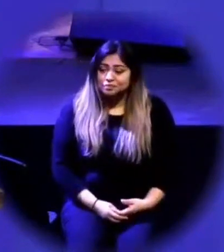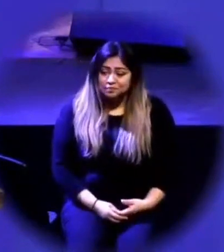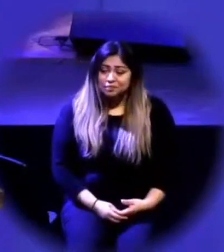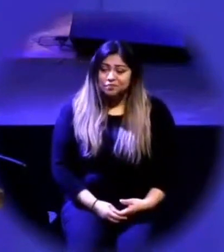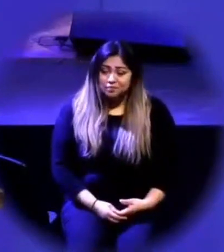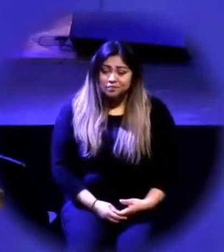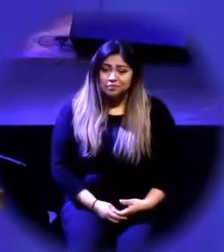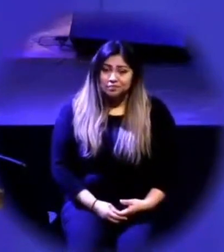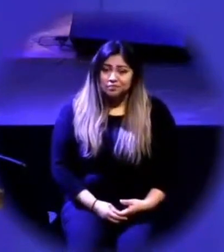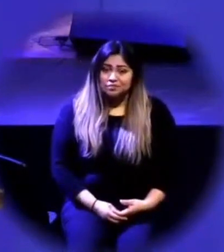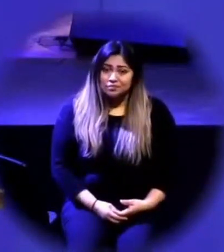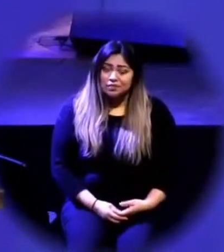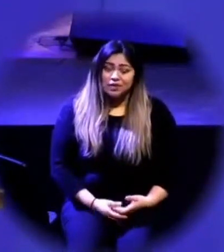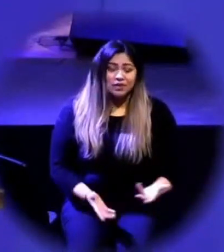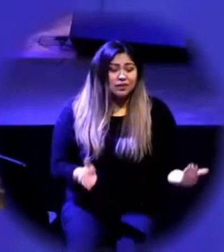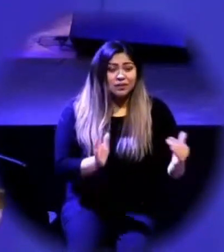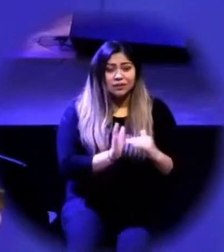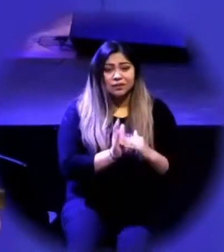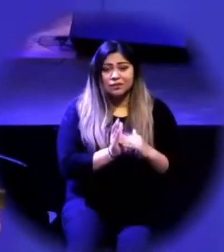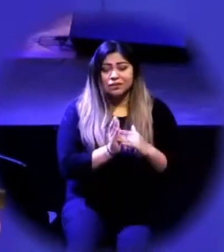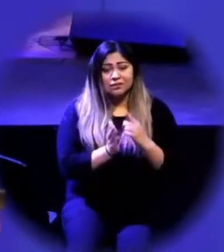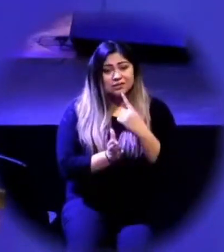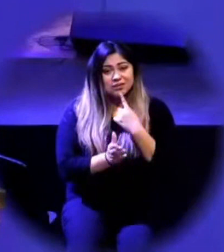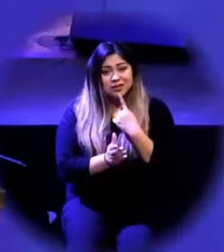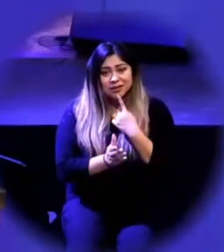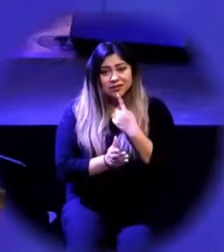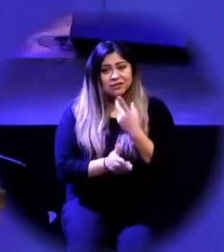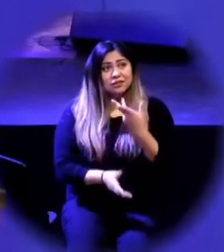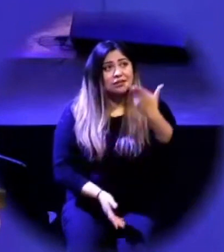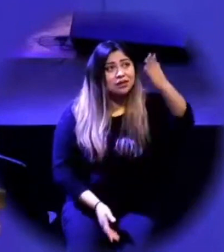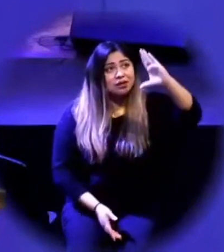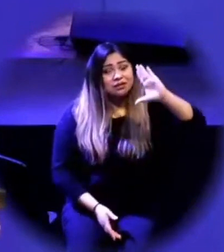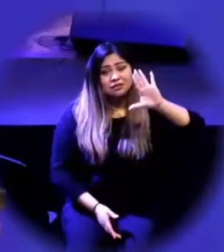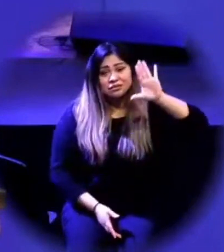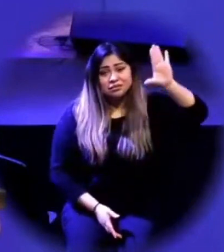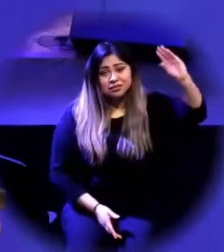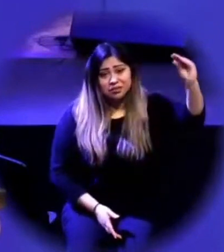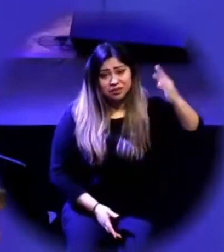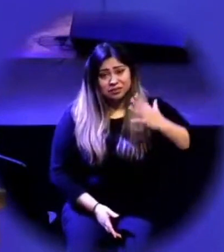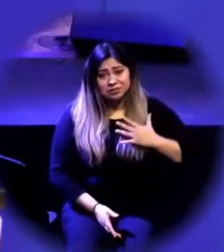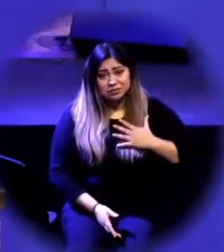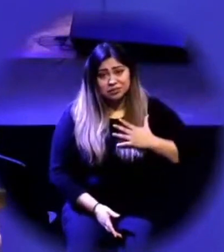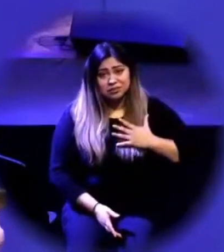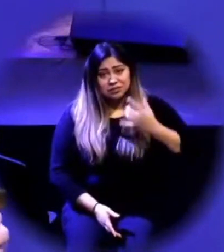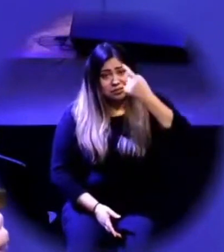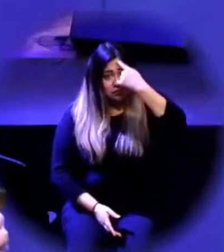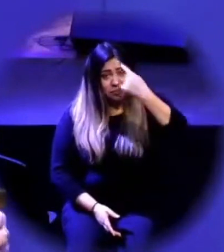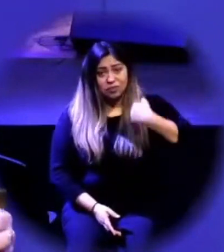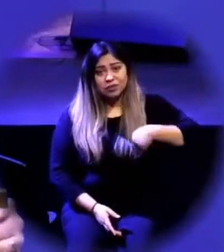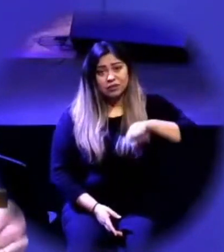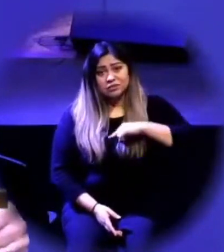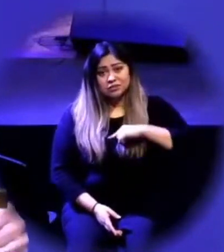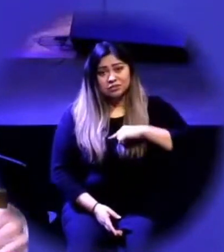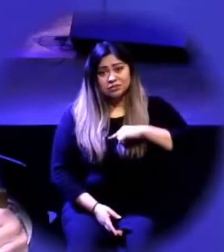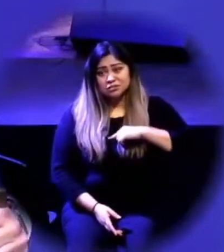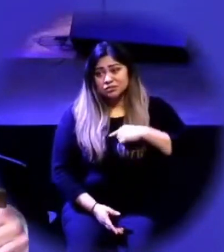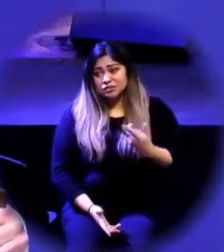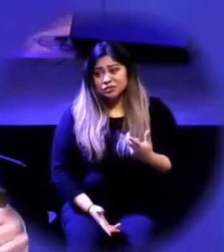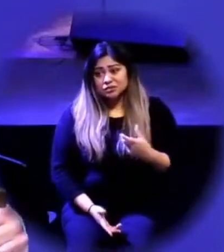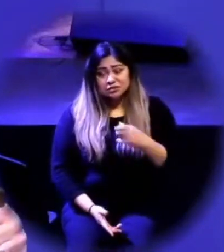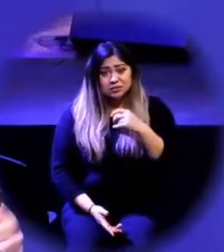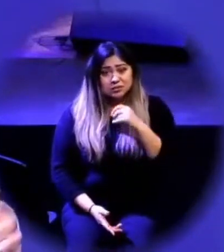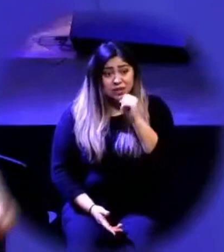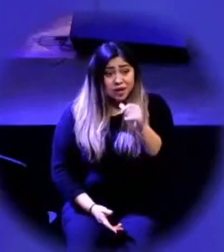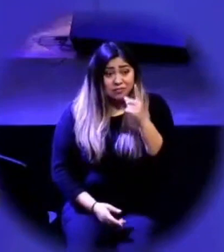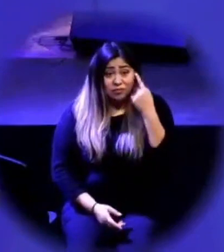God's grace is for us. And if it's not for the dying,